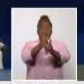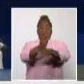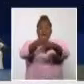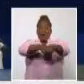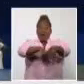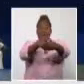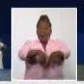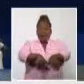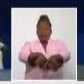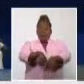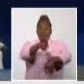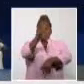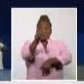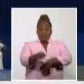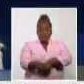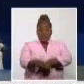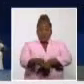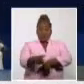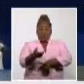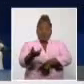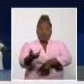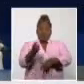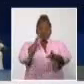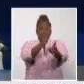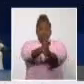that recognition.